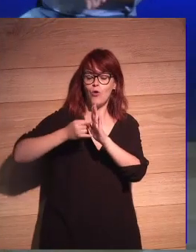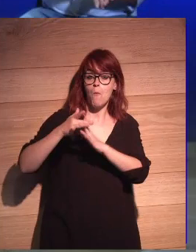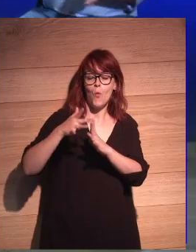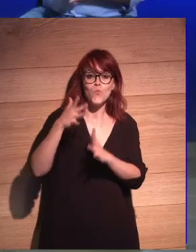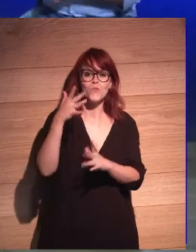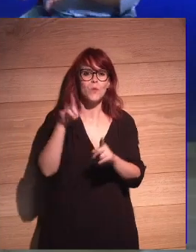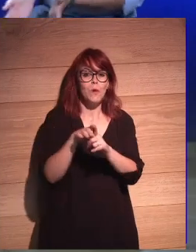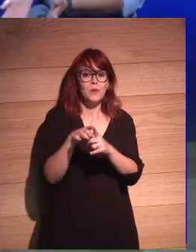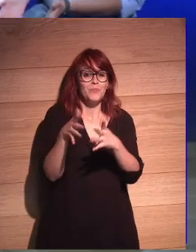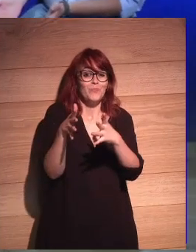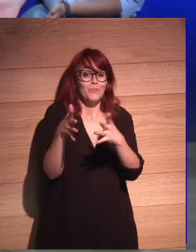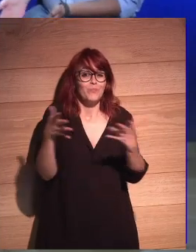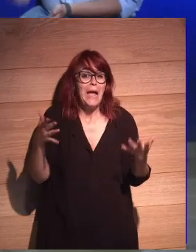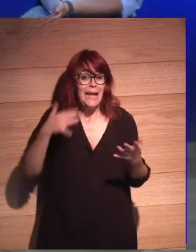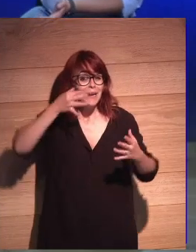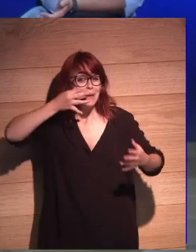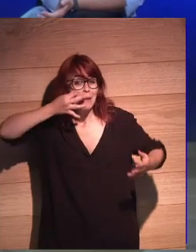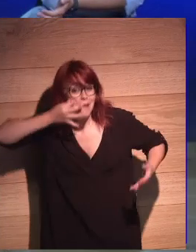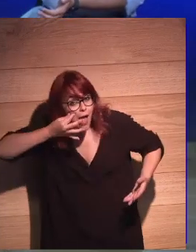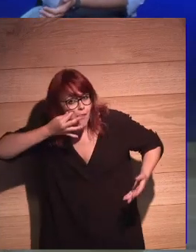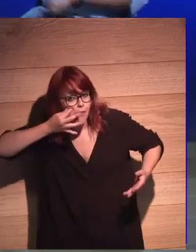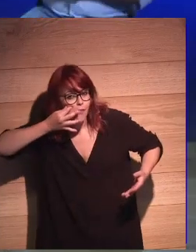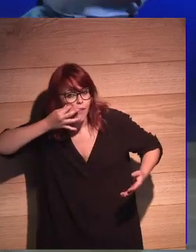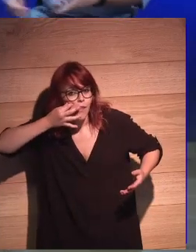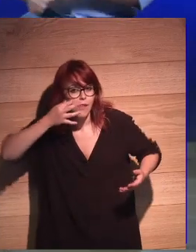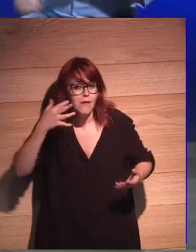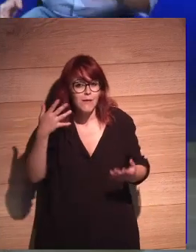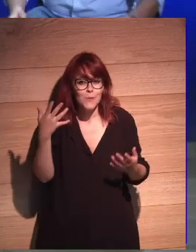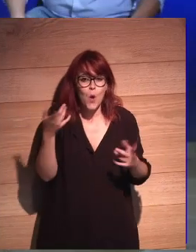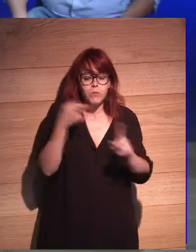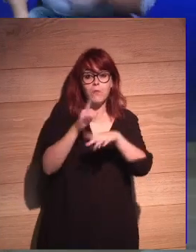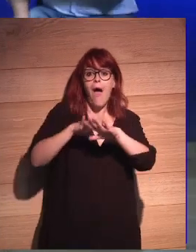expectations that are very far from reality.